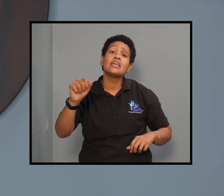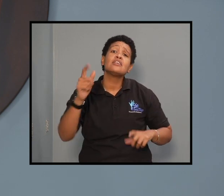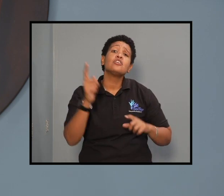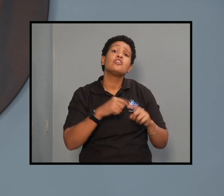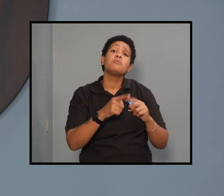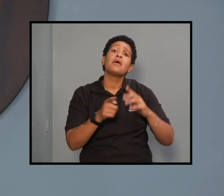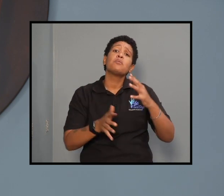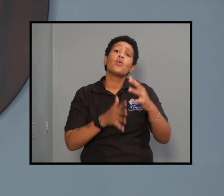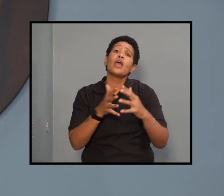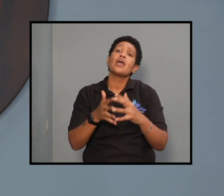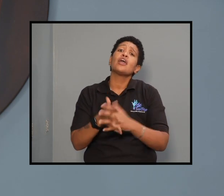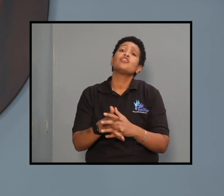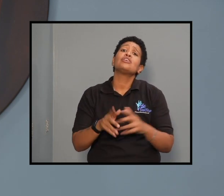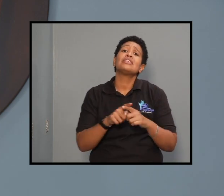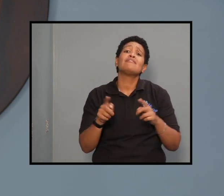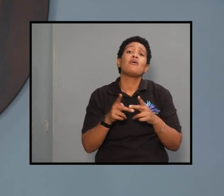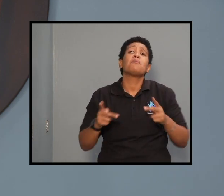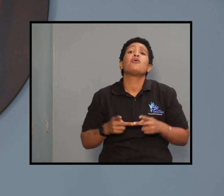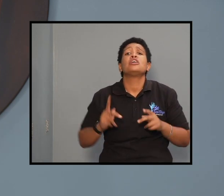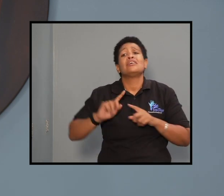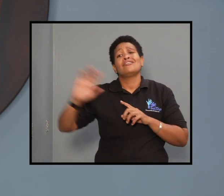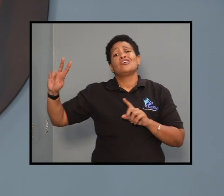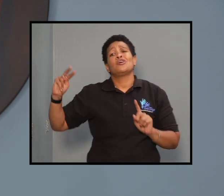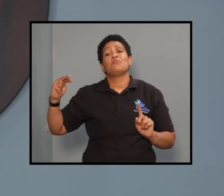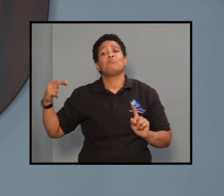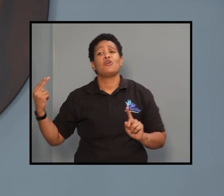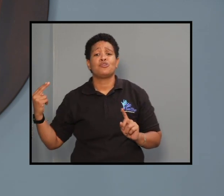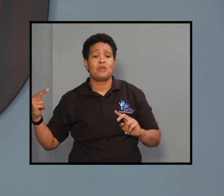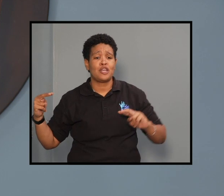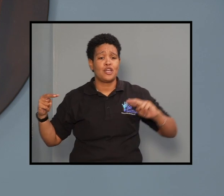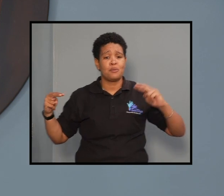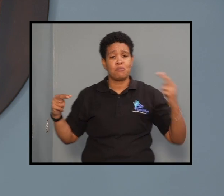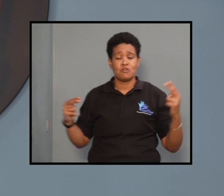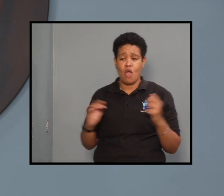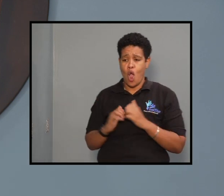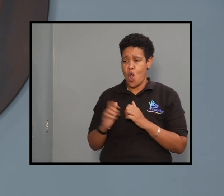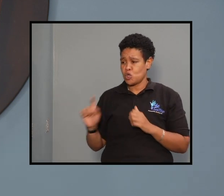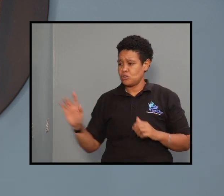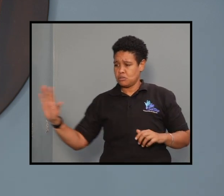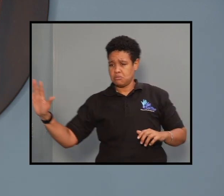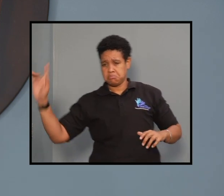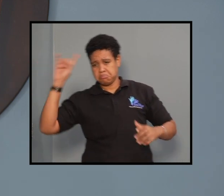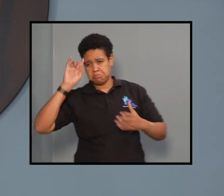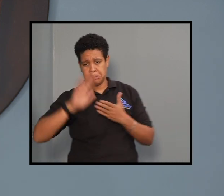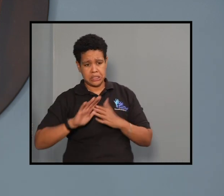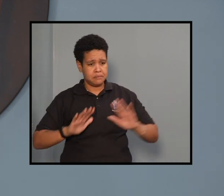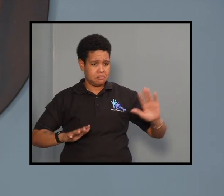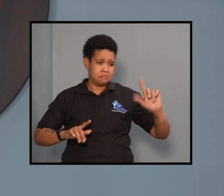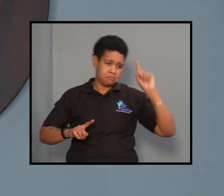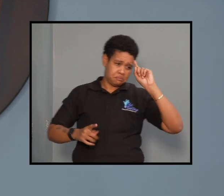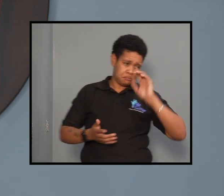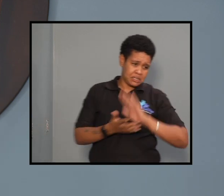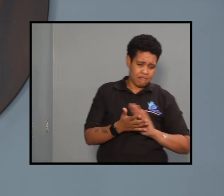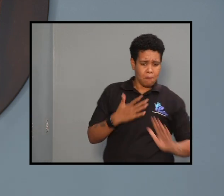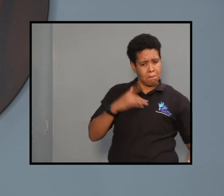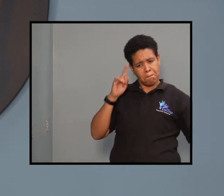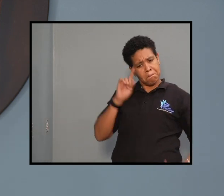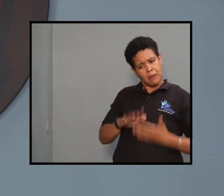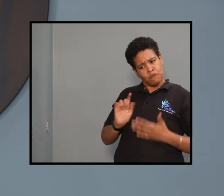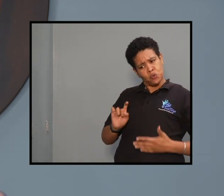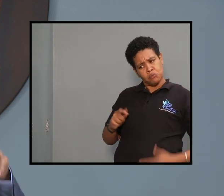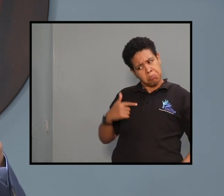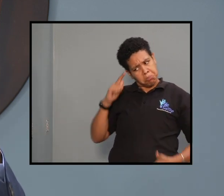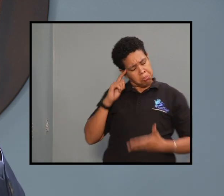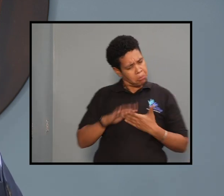entrenched positions, people have perspectives on how things should be done, people have professional positions on how things should be done,